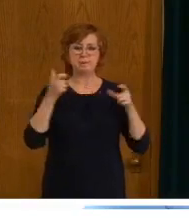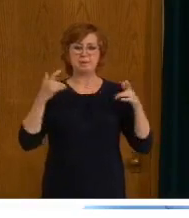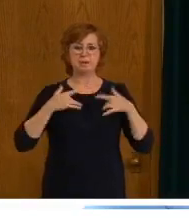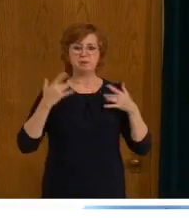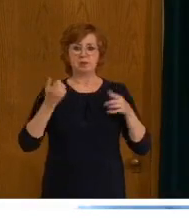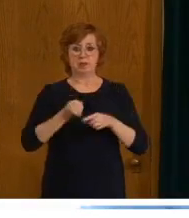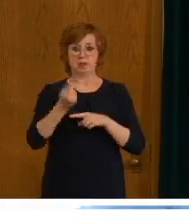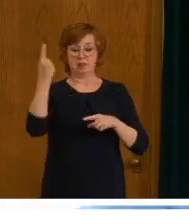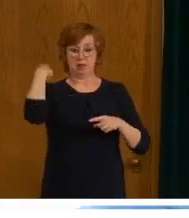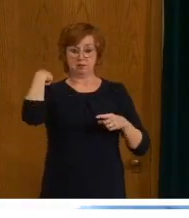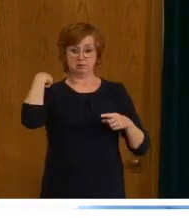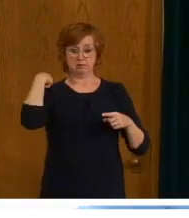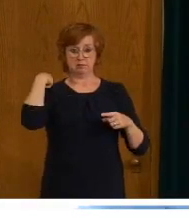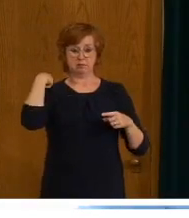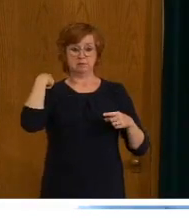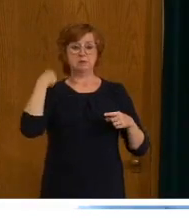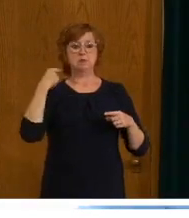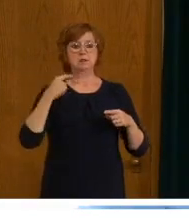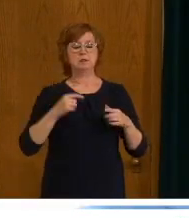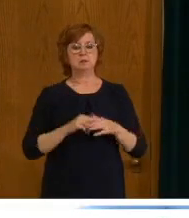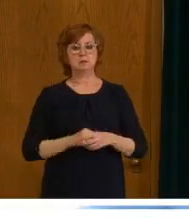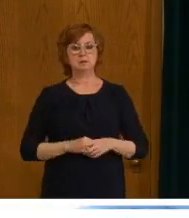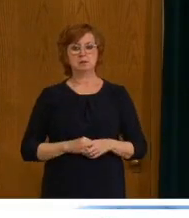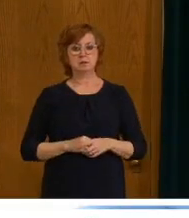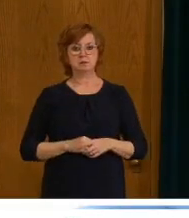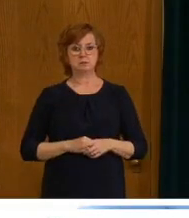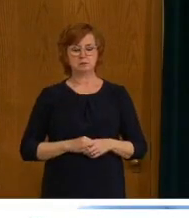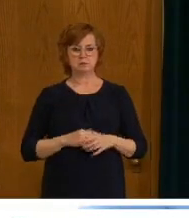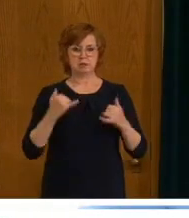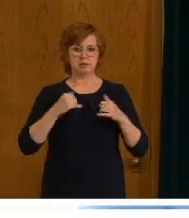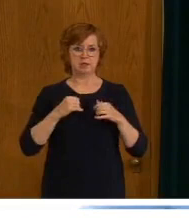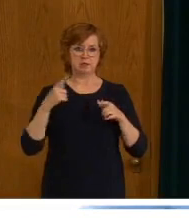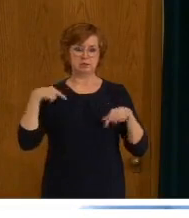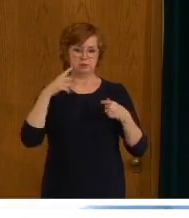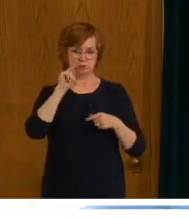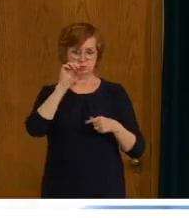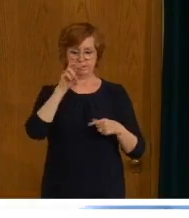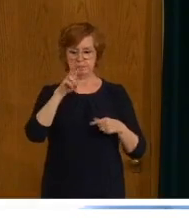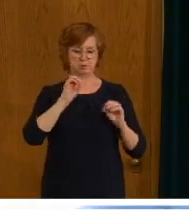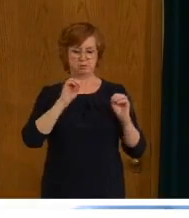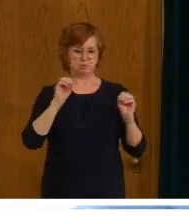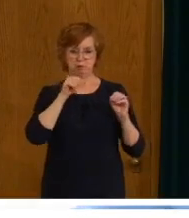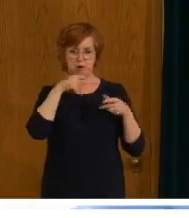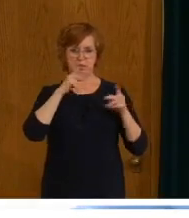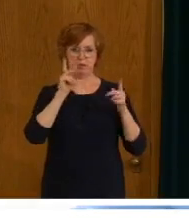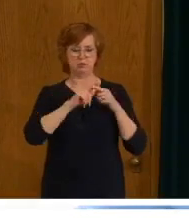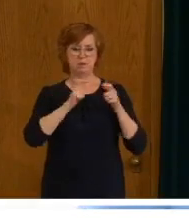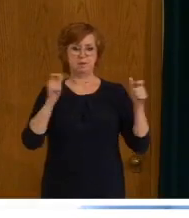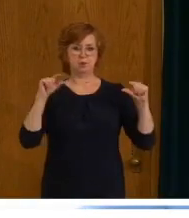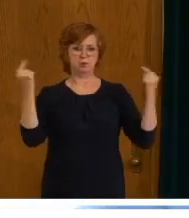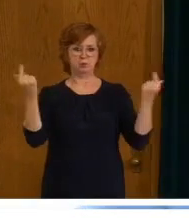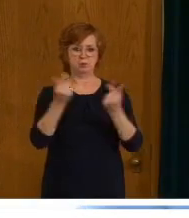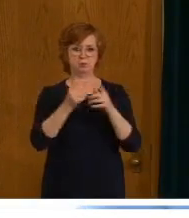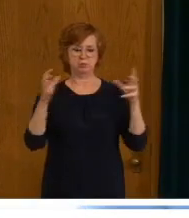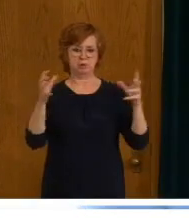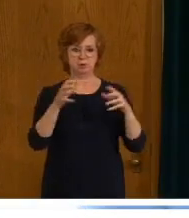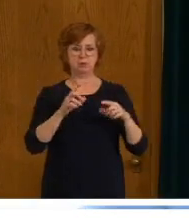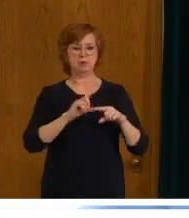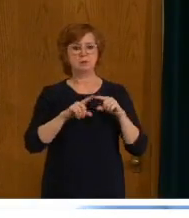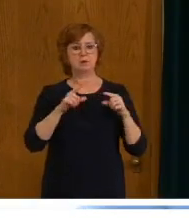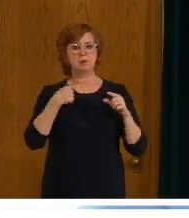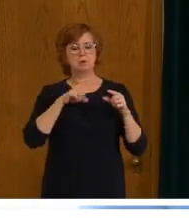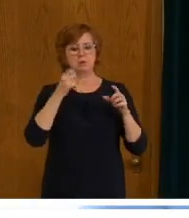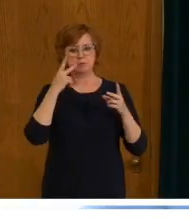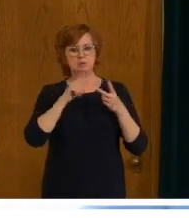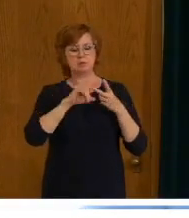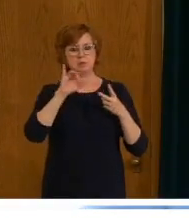since November. Now we are, able to have larger gatherings, initially outdoors, but starting with phase 2,